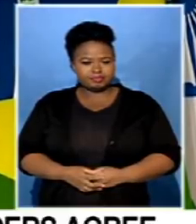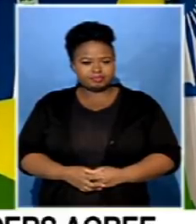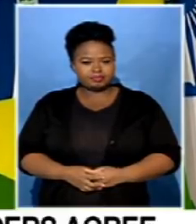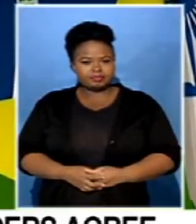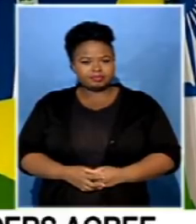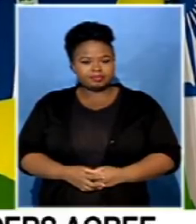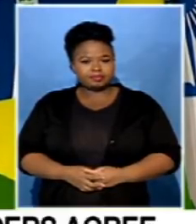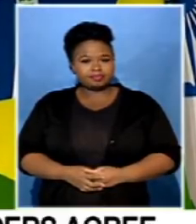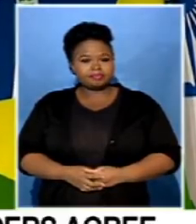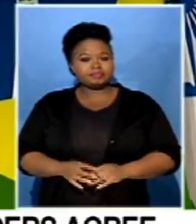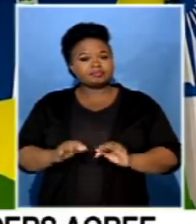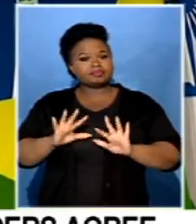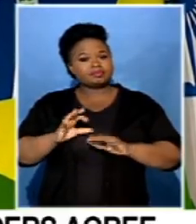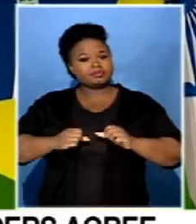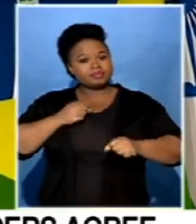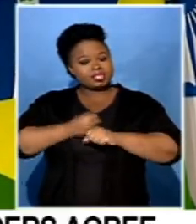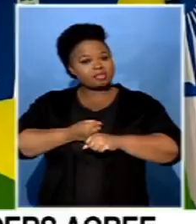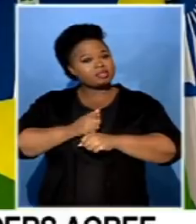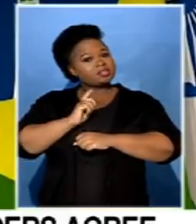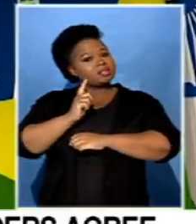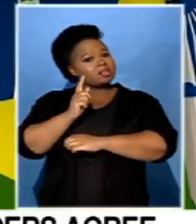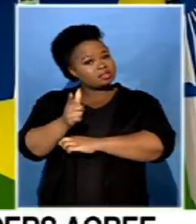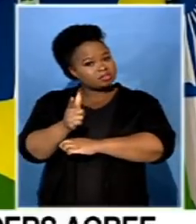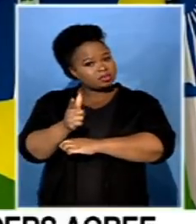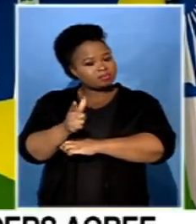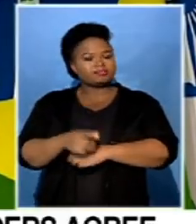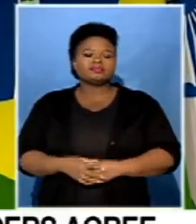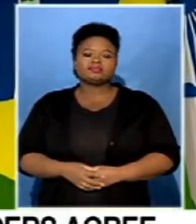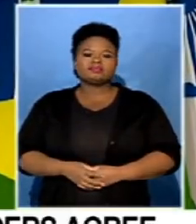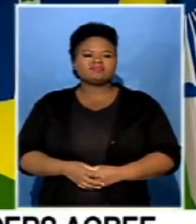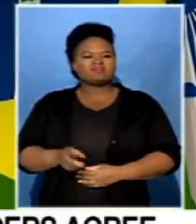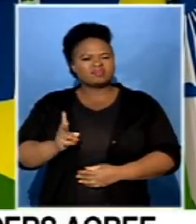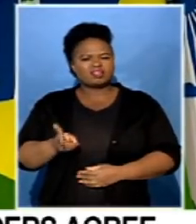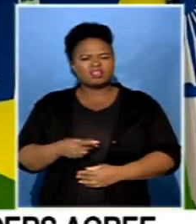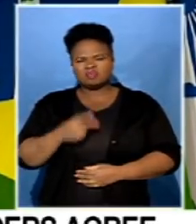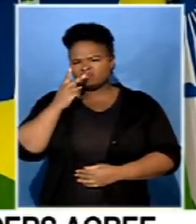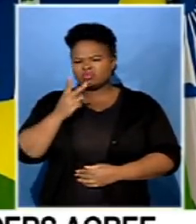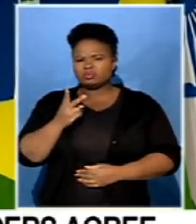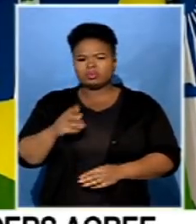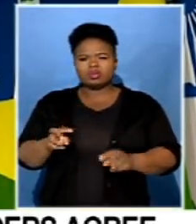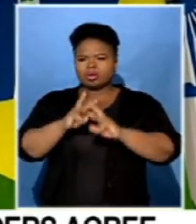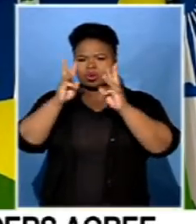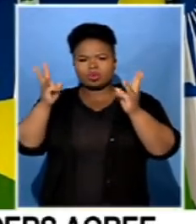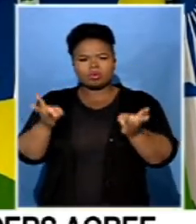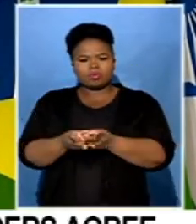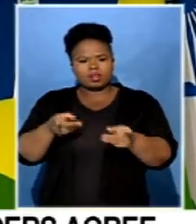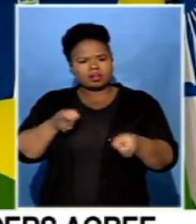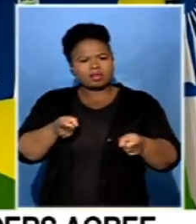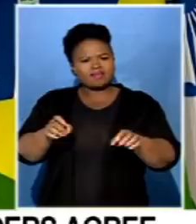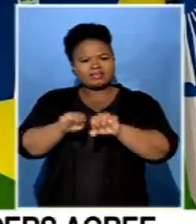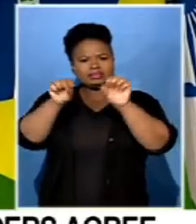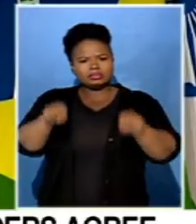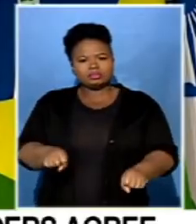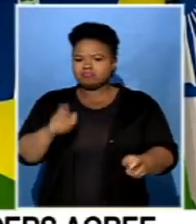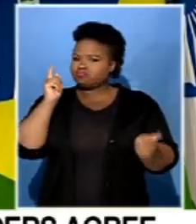The next decade will see a profound reshaping of the global governance system.